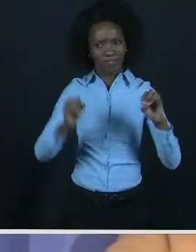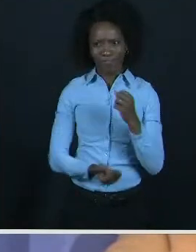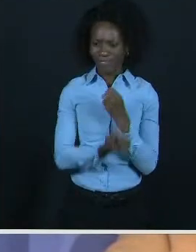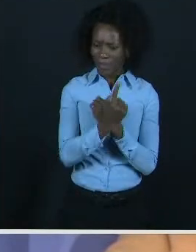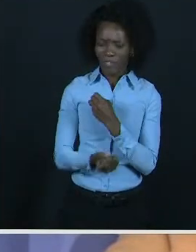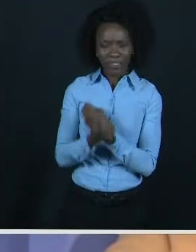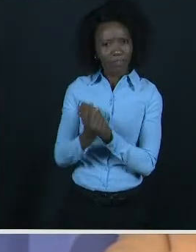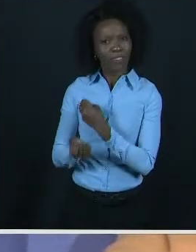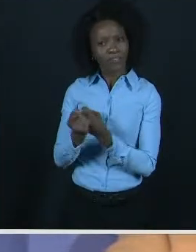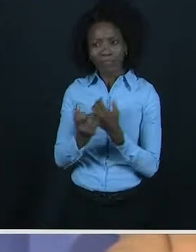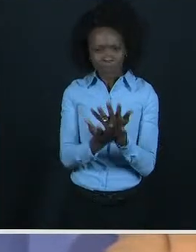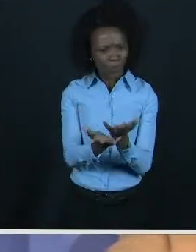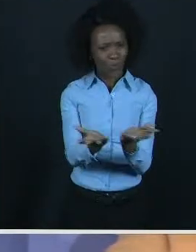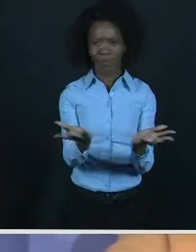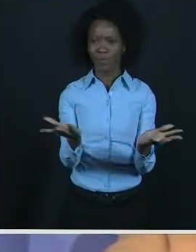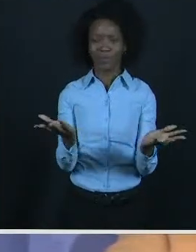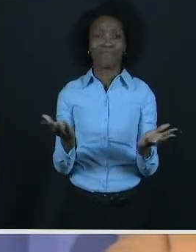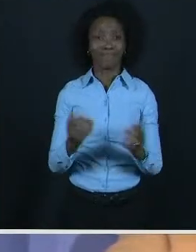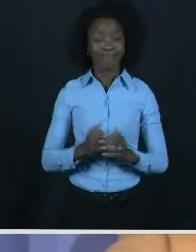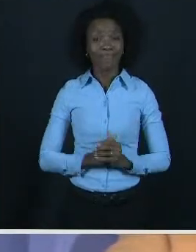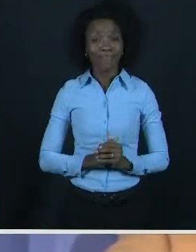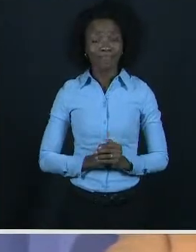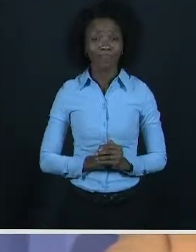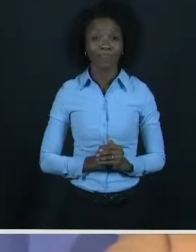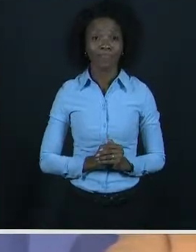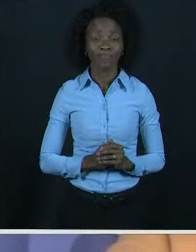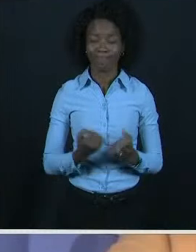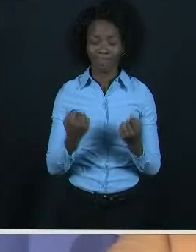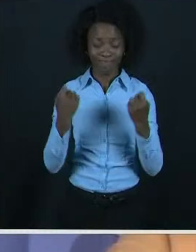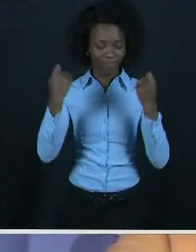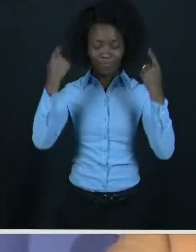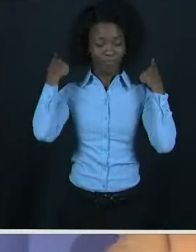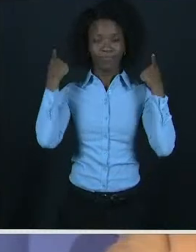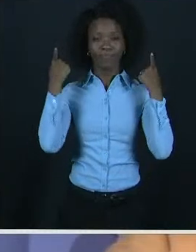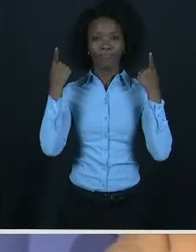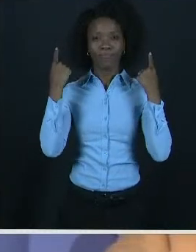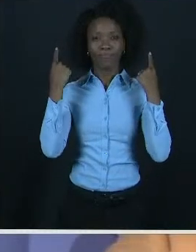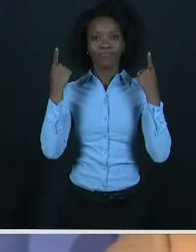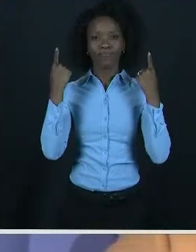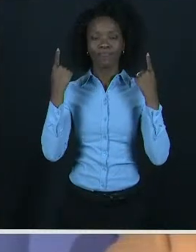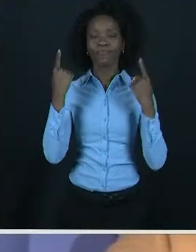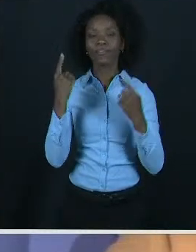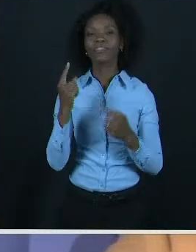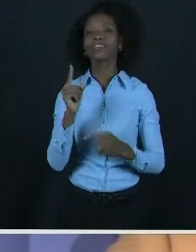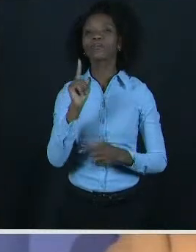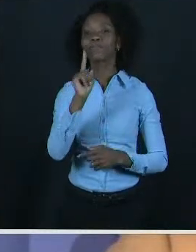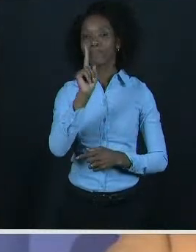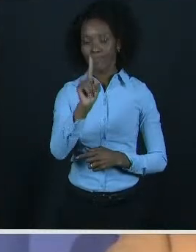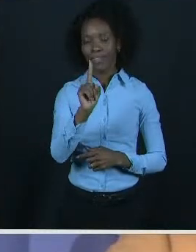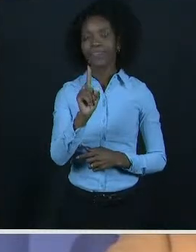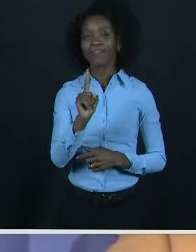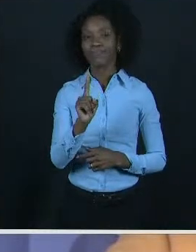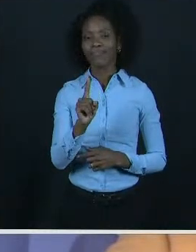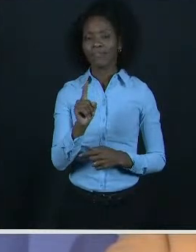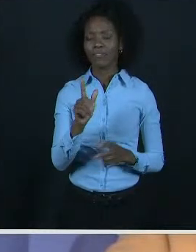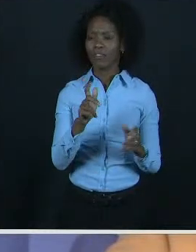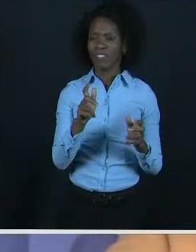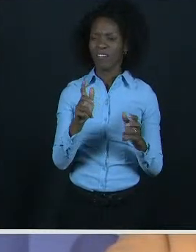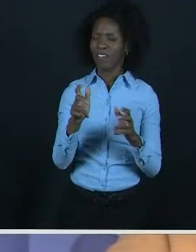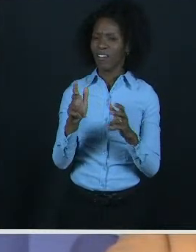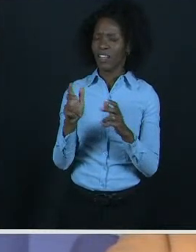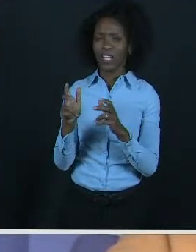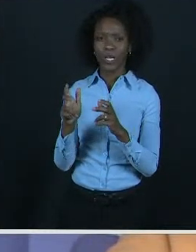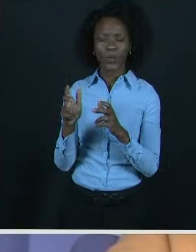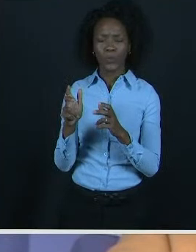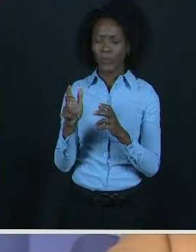these murders and these rapes happen. They tell a story about our society that is